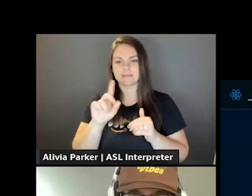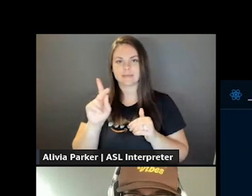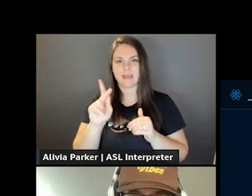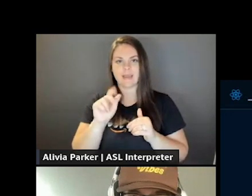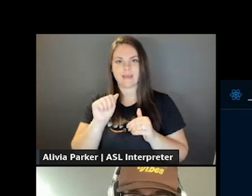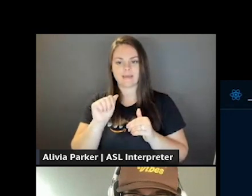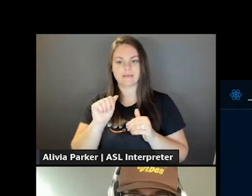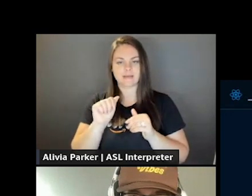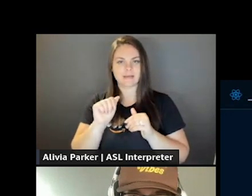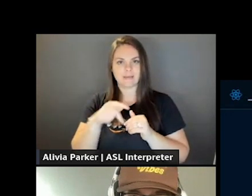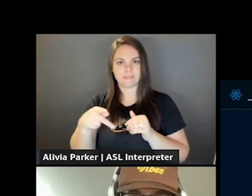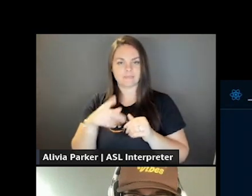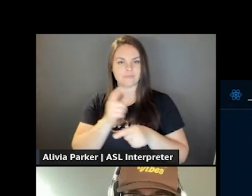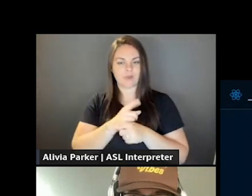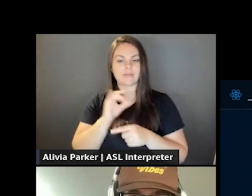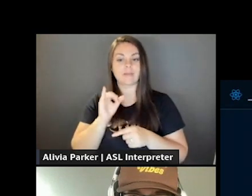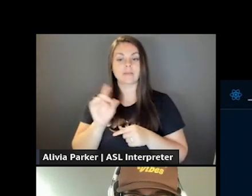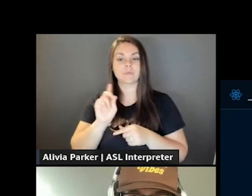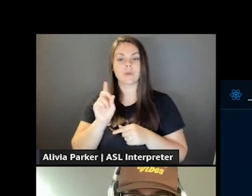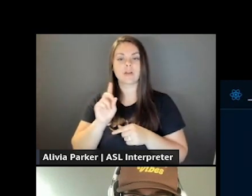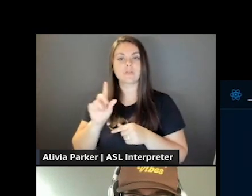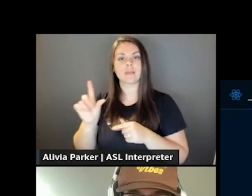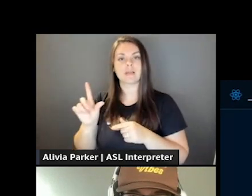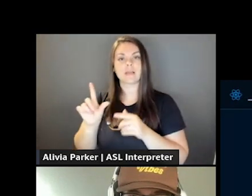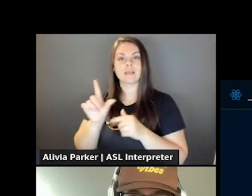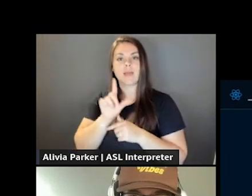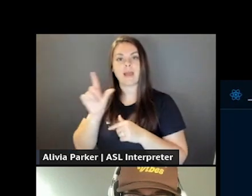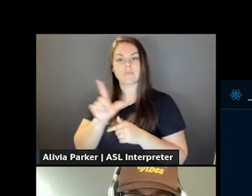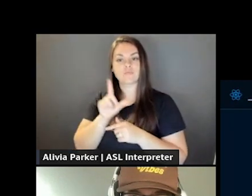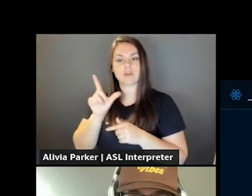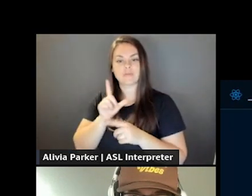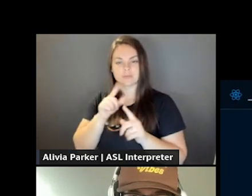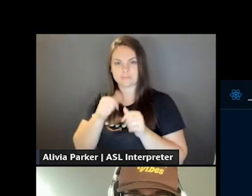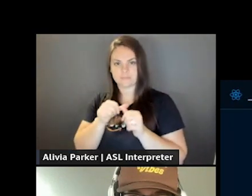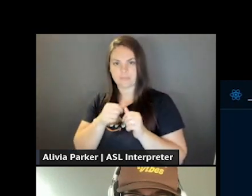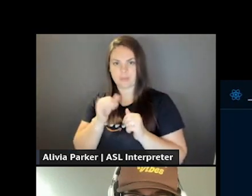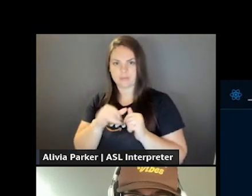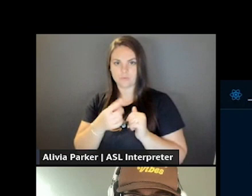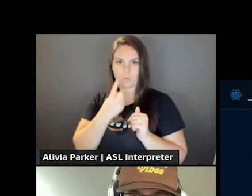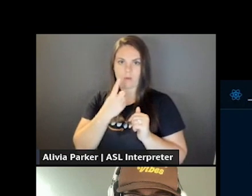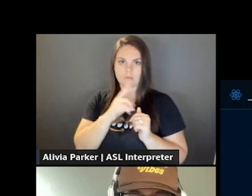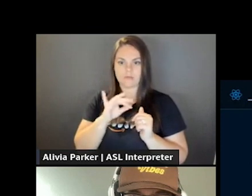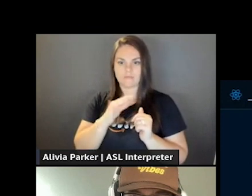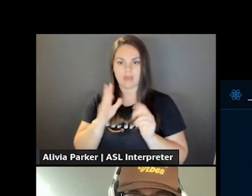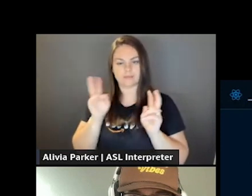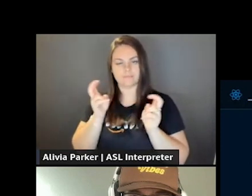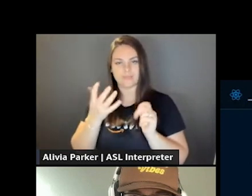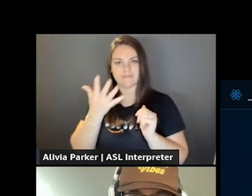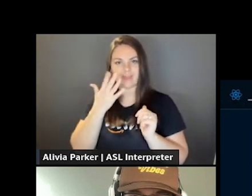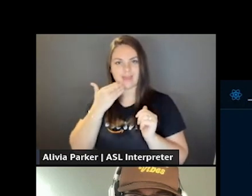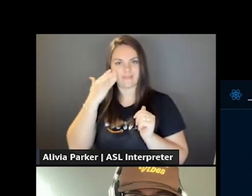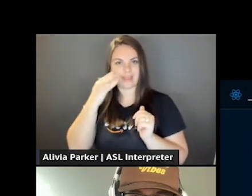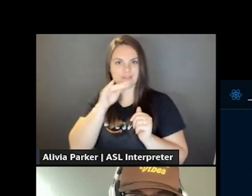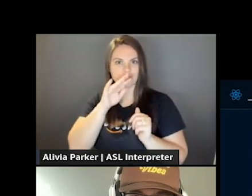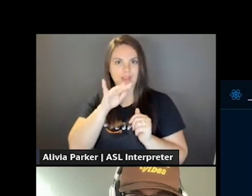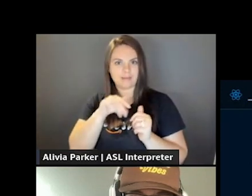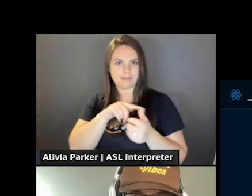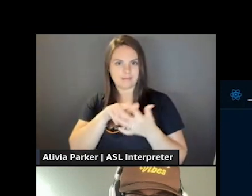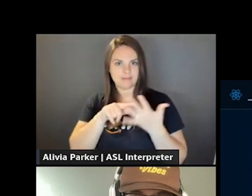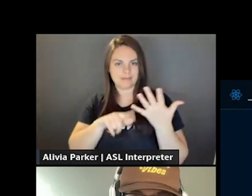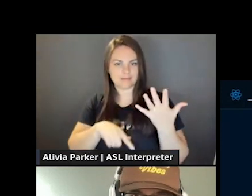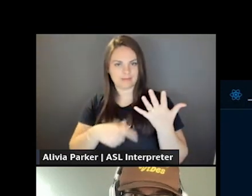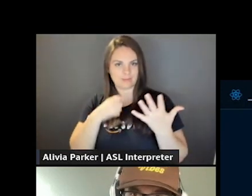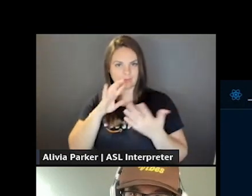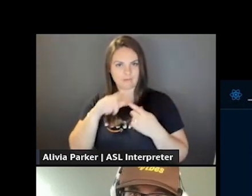libraries come into play, which is another one of that 5-headed dragon that I was talking about earlier. Amplify does it all, folks.